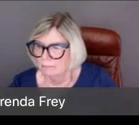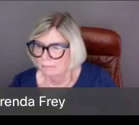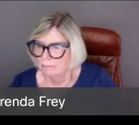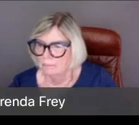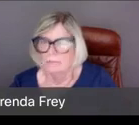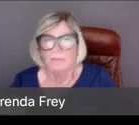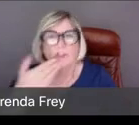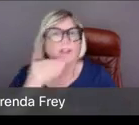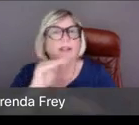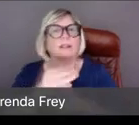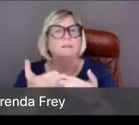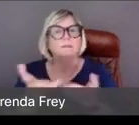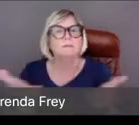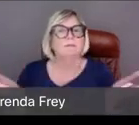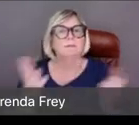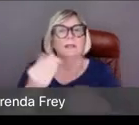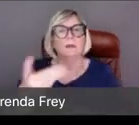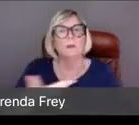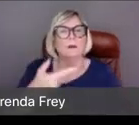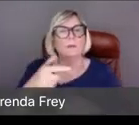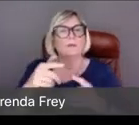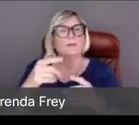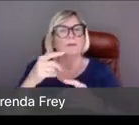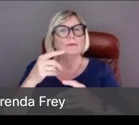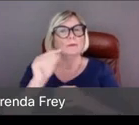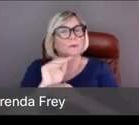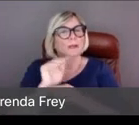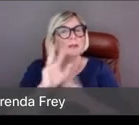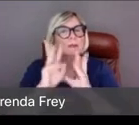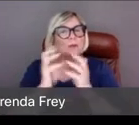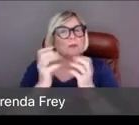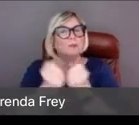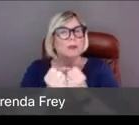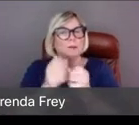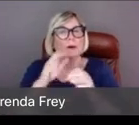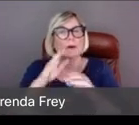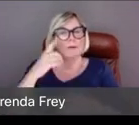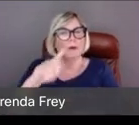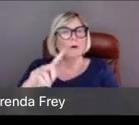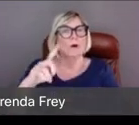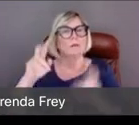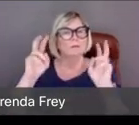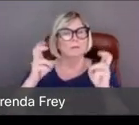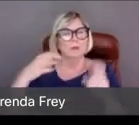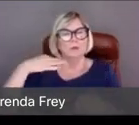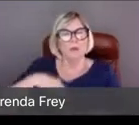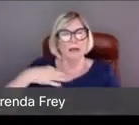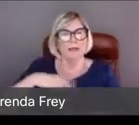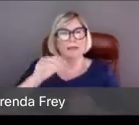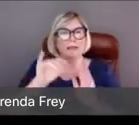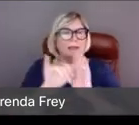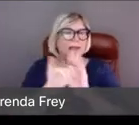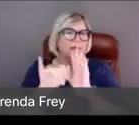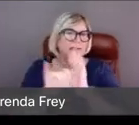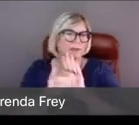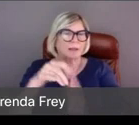Well, good evening, everyone, and welcome to tonight's Money Matters workshop on credit and identity theft. My name is Kimberly